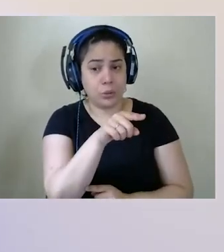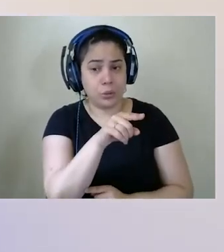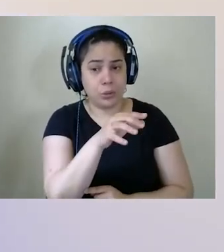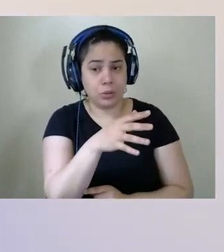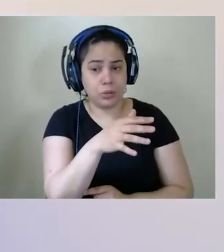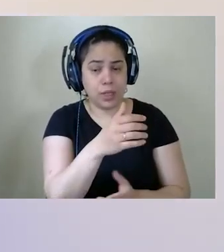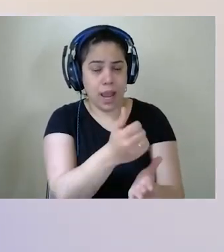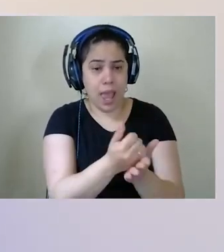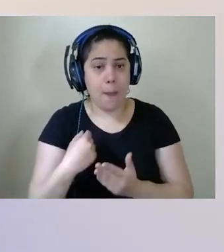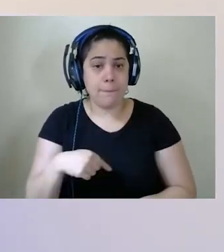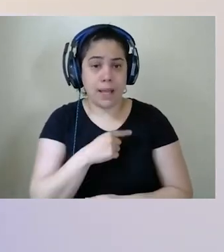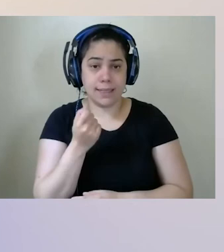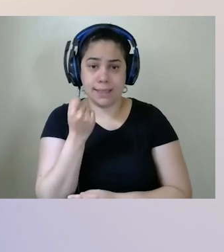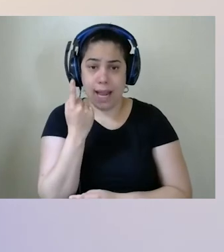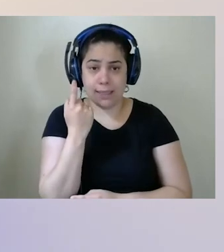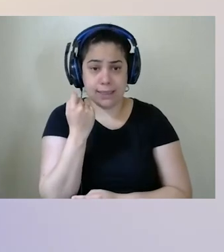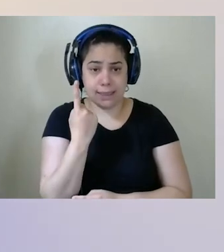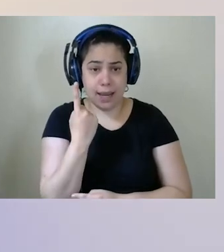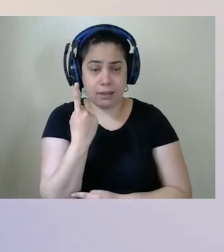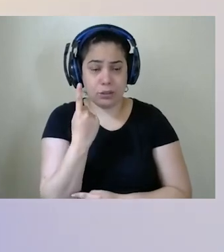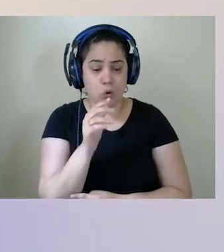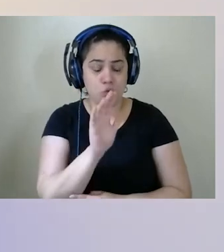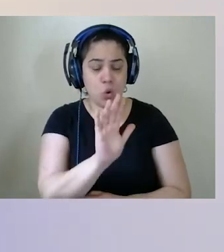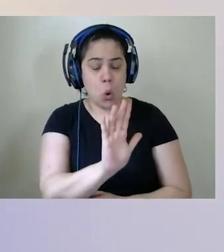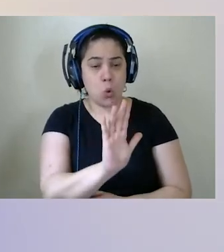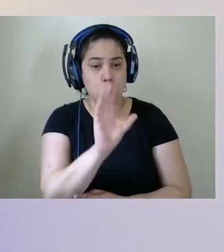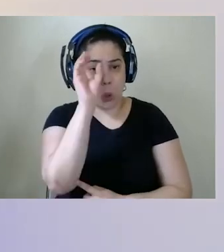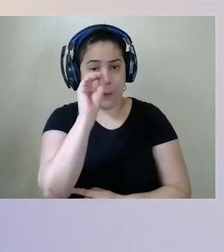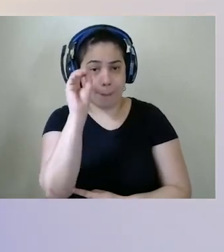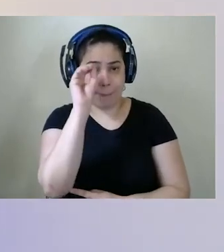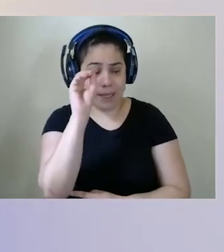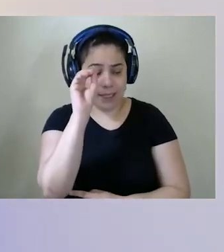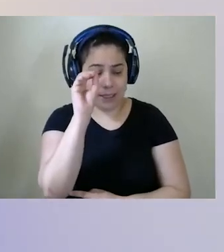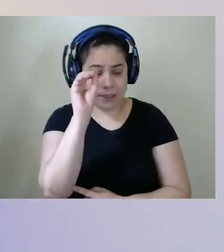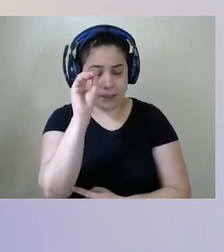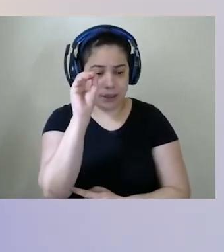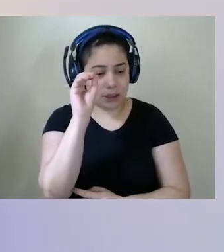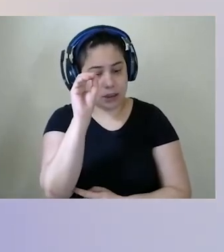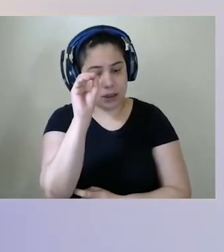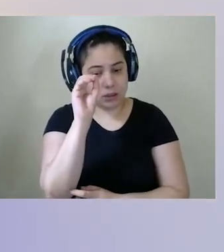help us to understand what your sense of it is, this sort of